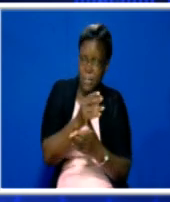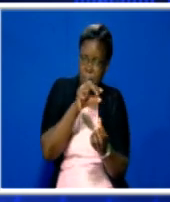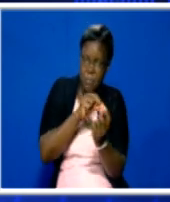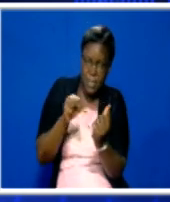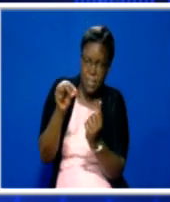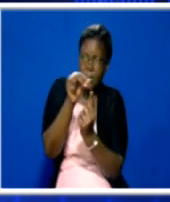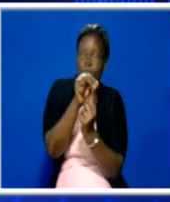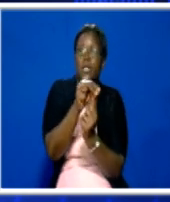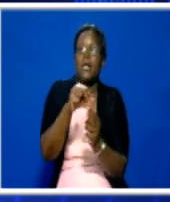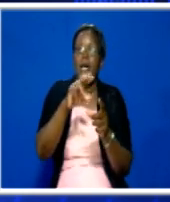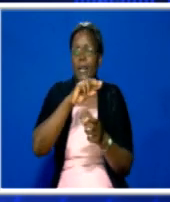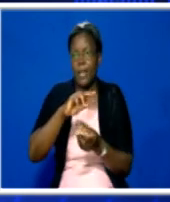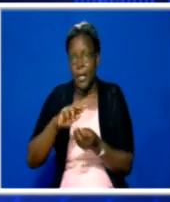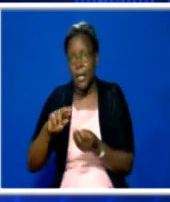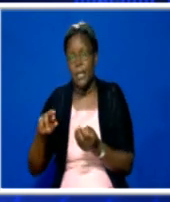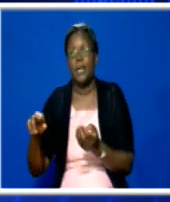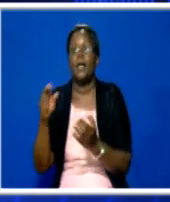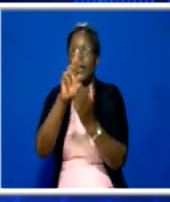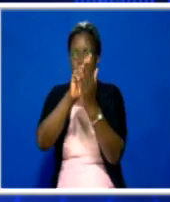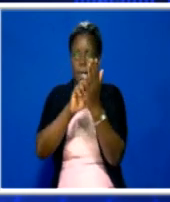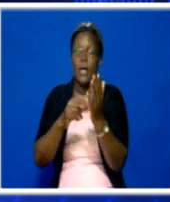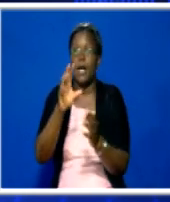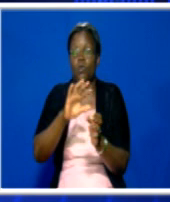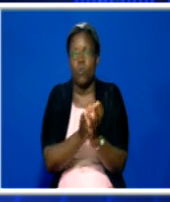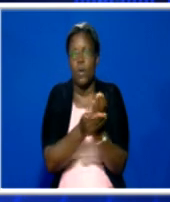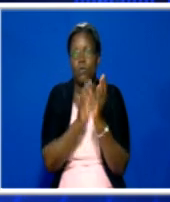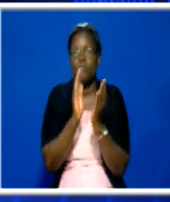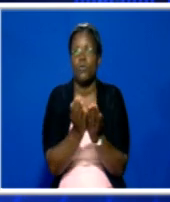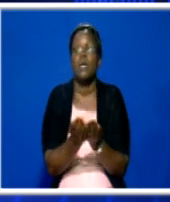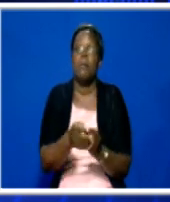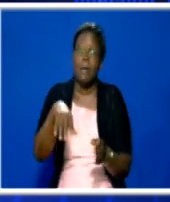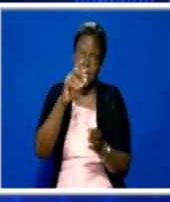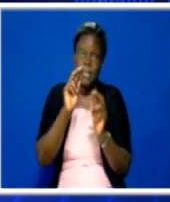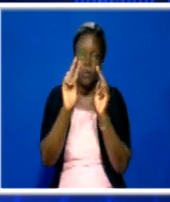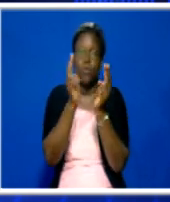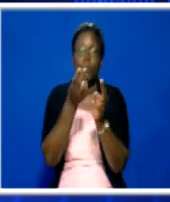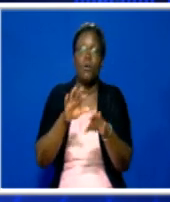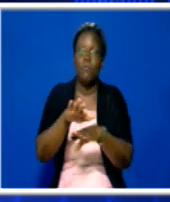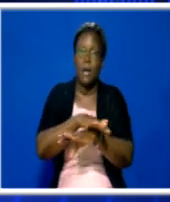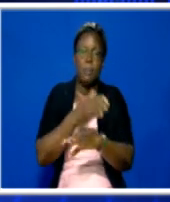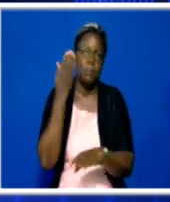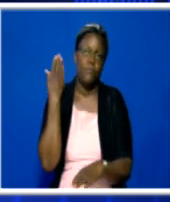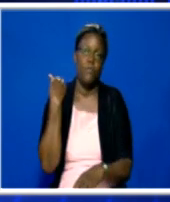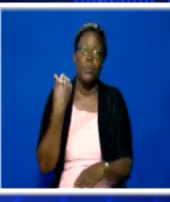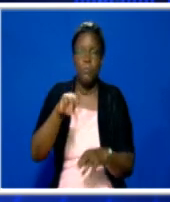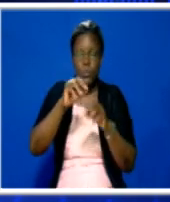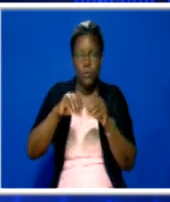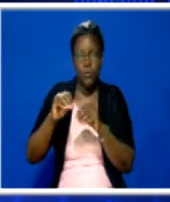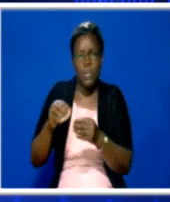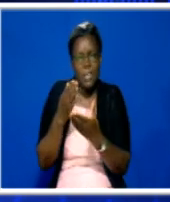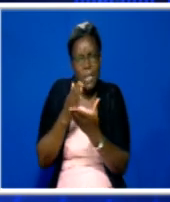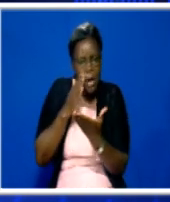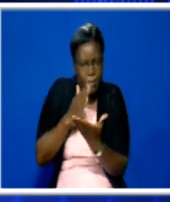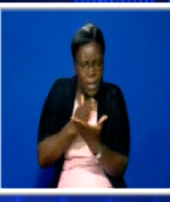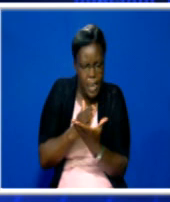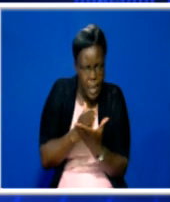reading and how to handle books. Again, a topic I know that we have covered before. It's just because we choose to do this extensively. Remember, this